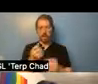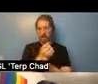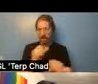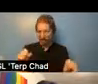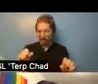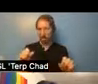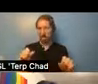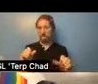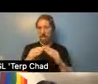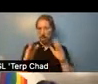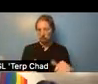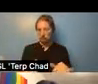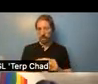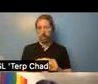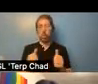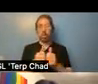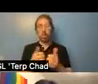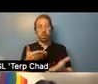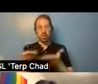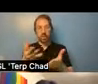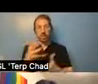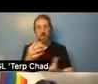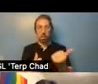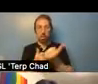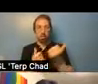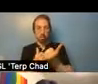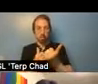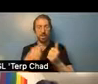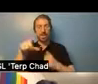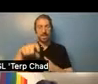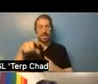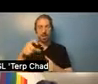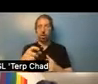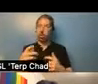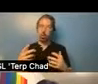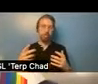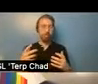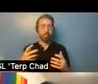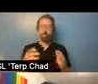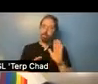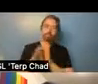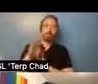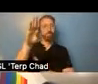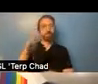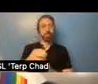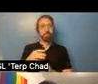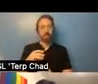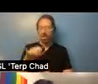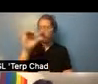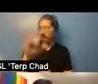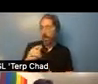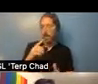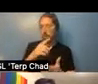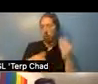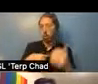the services supports necessary to thrive. Uh, yeah, that's what we're fighting for. Where appropriate, direct communication